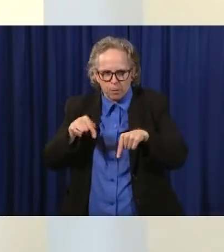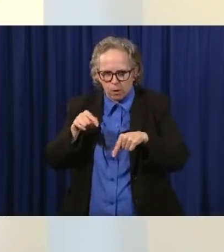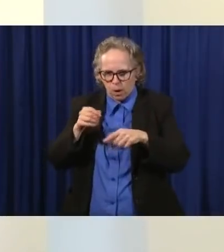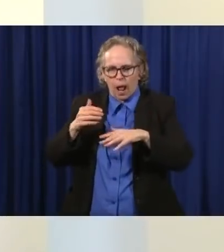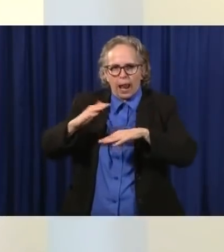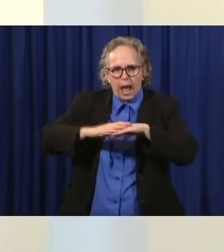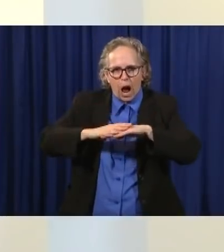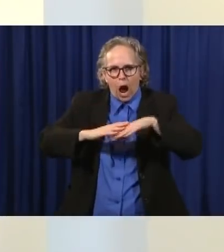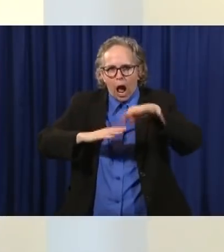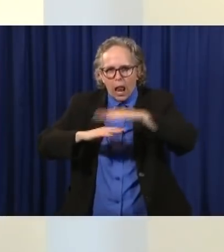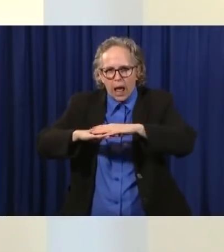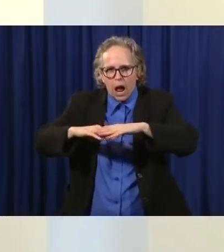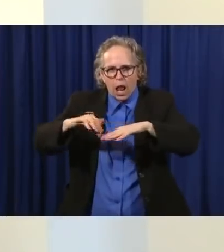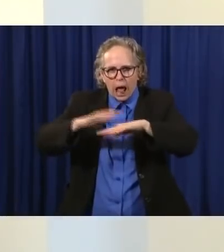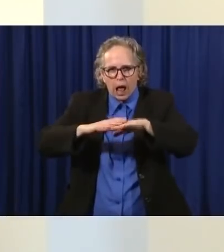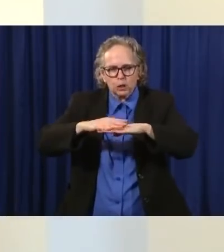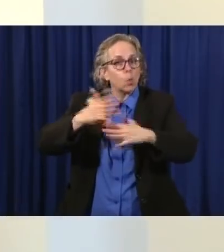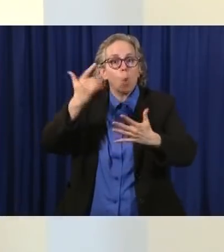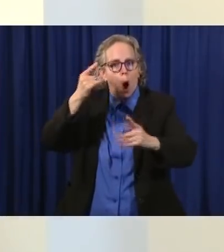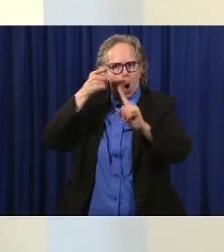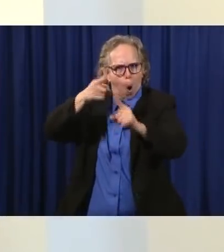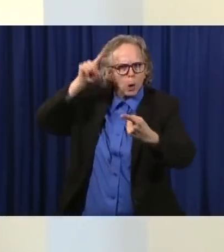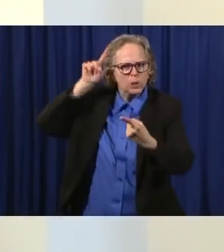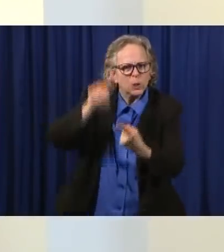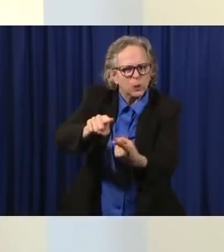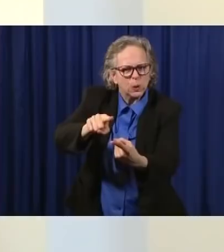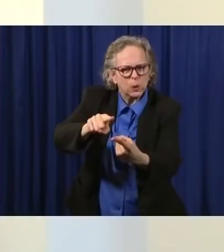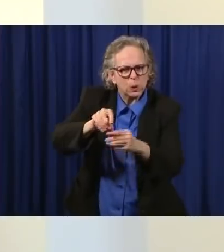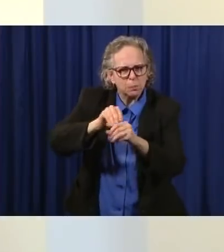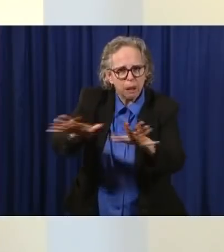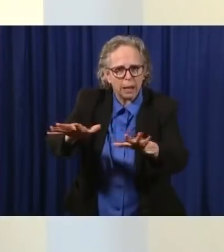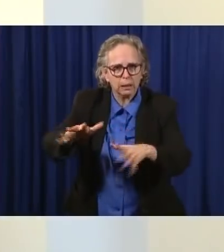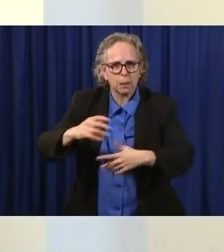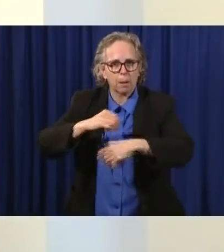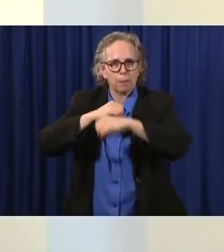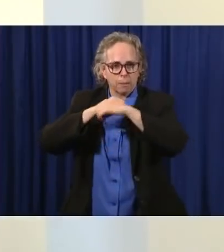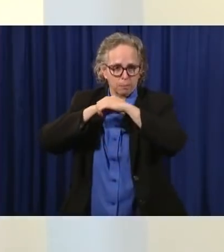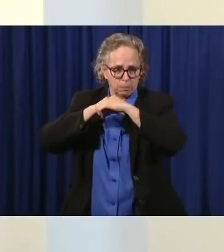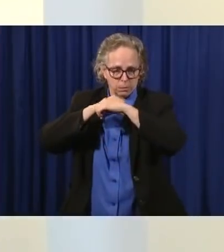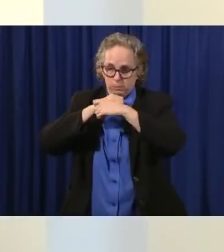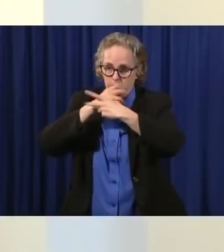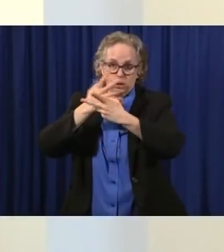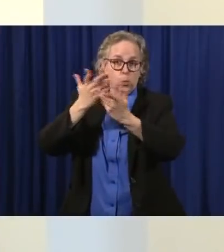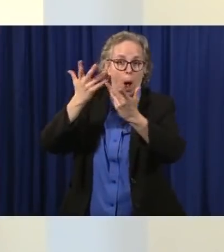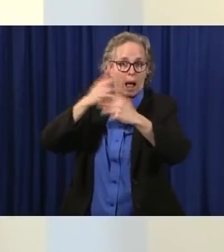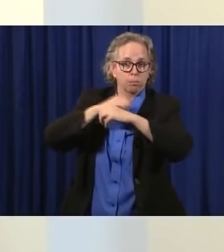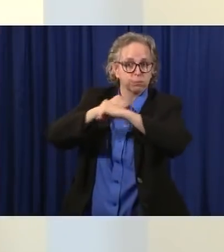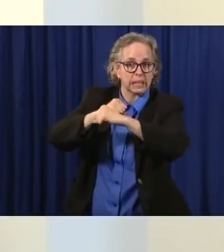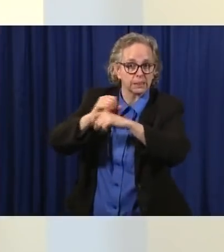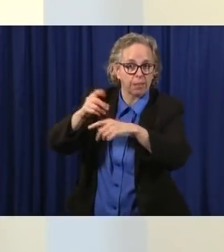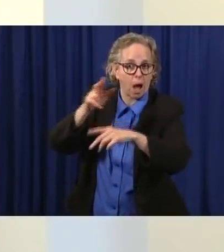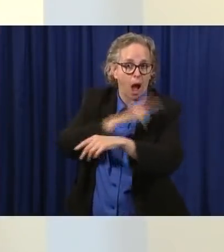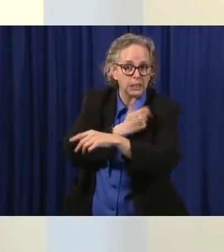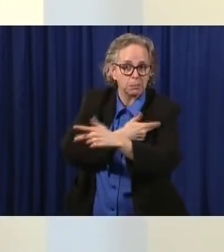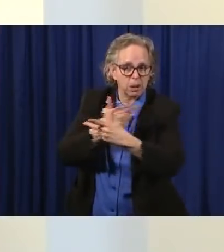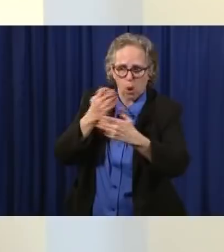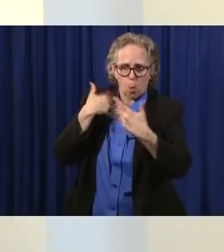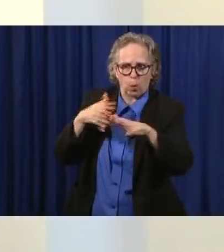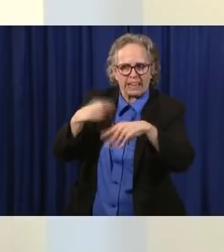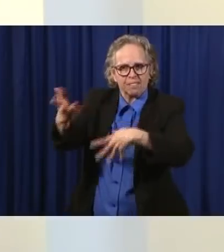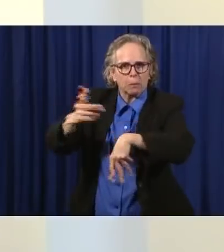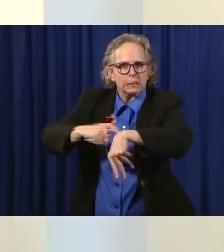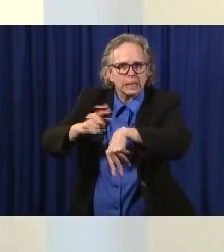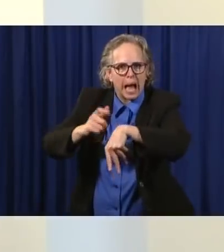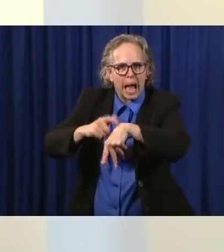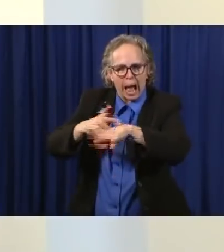of our hospitals, and allowed us to buy time to build up some of the structures that we are building